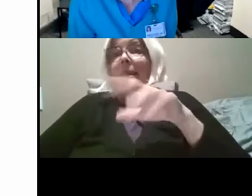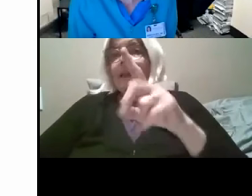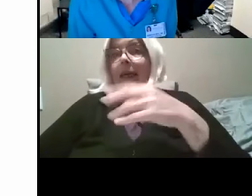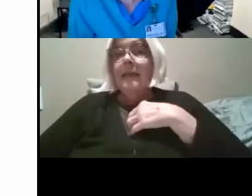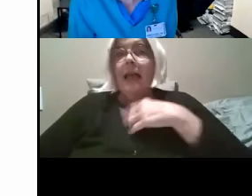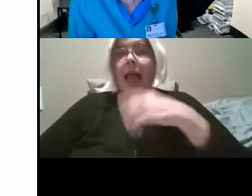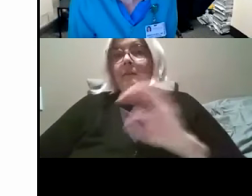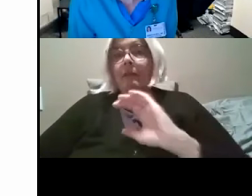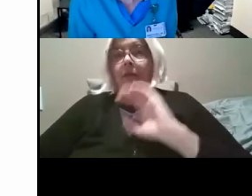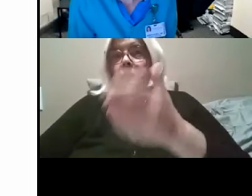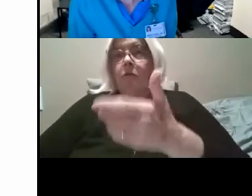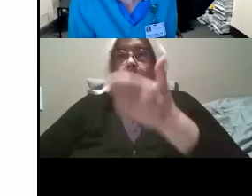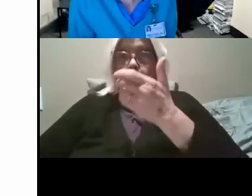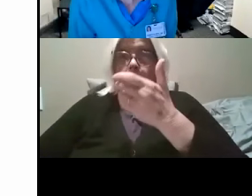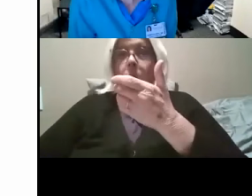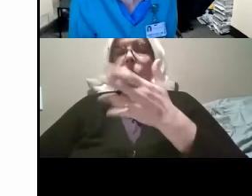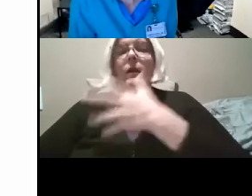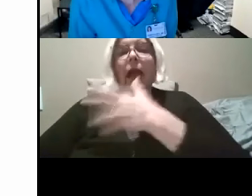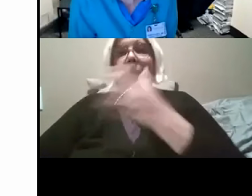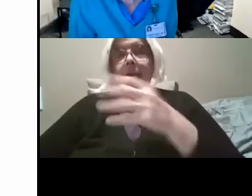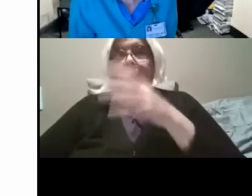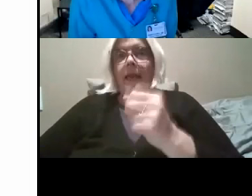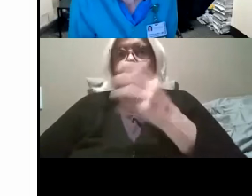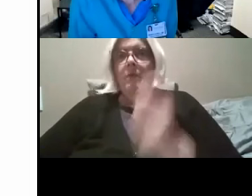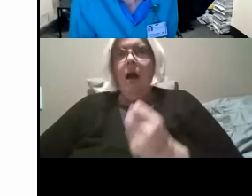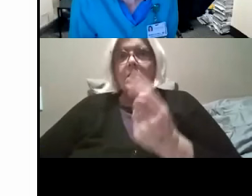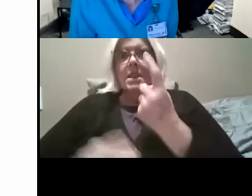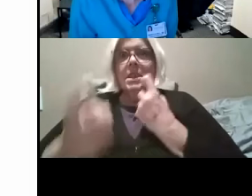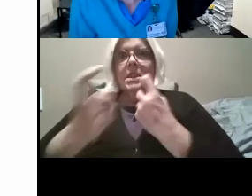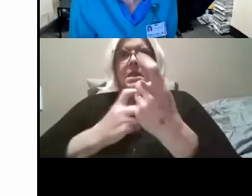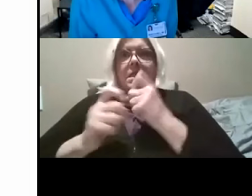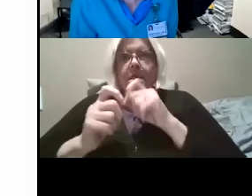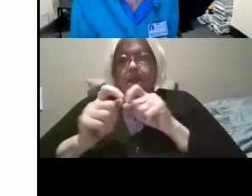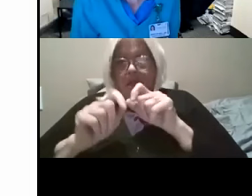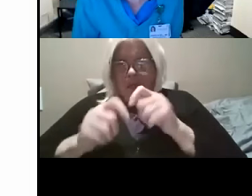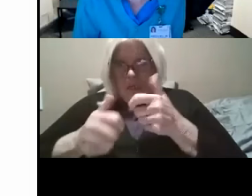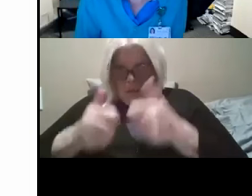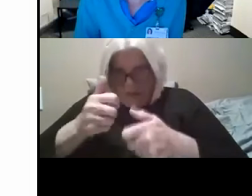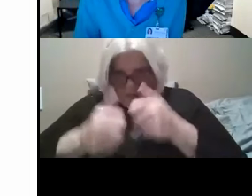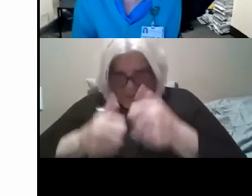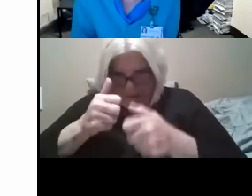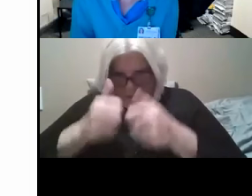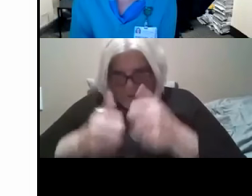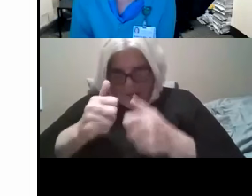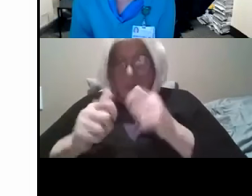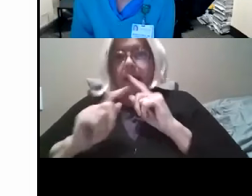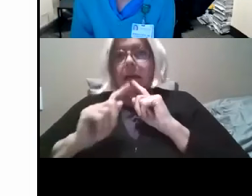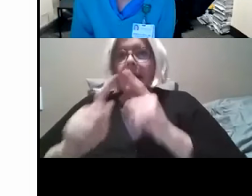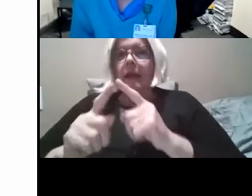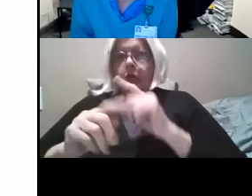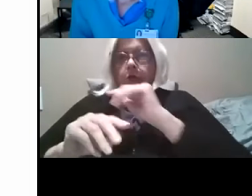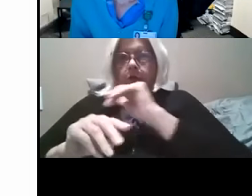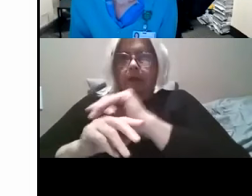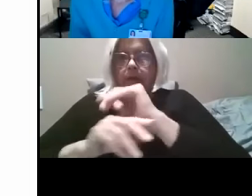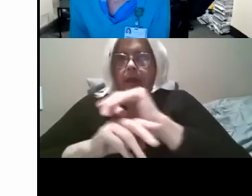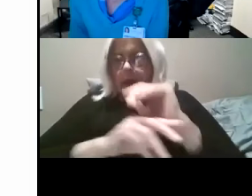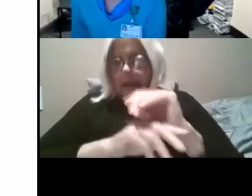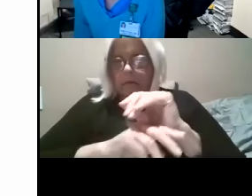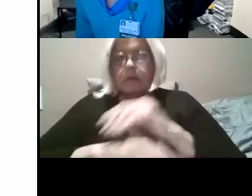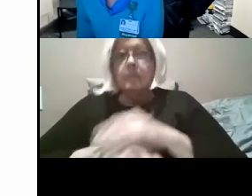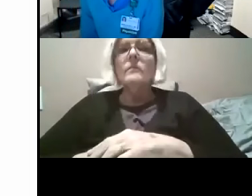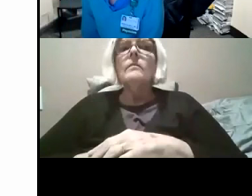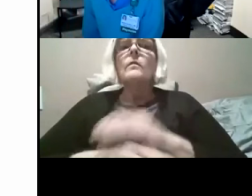doing. So this graph looks at dose 1 and dose 2 and